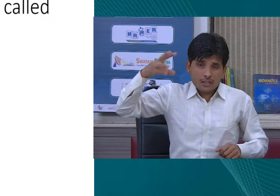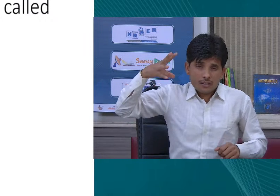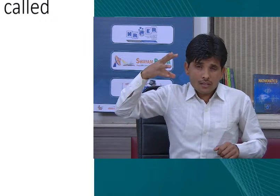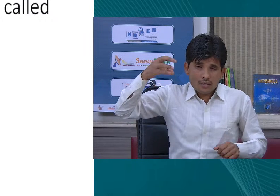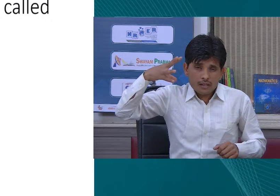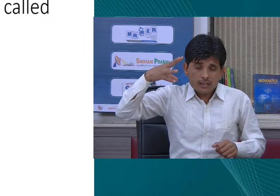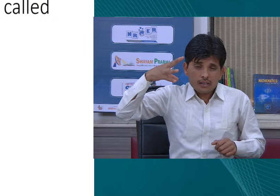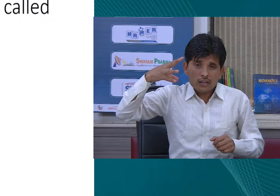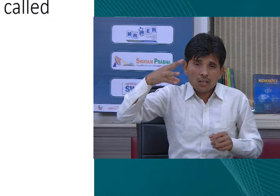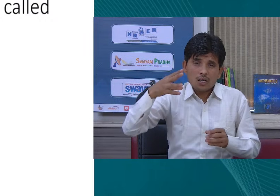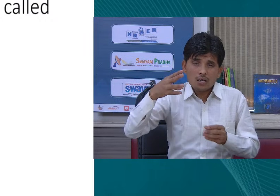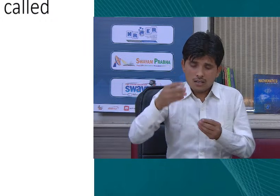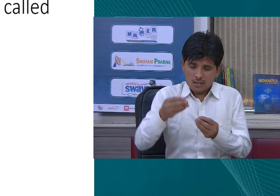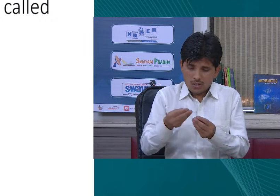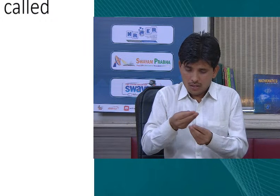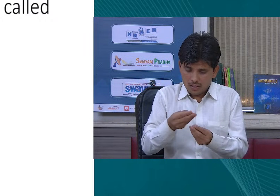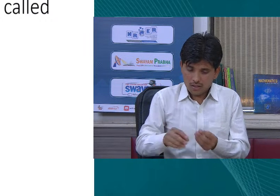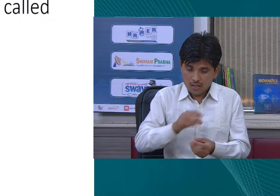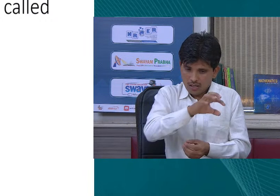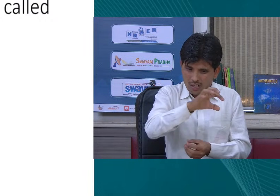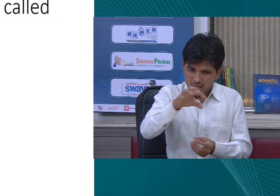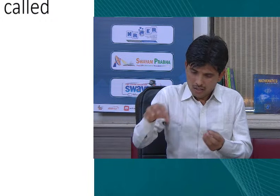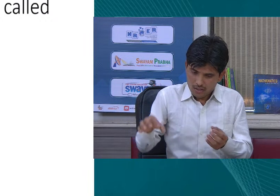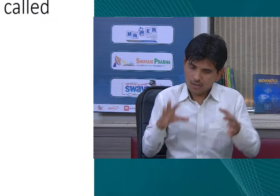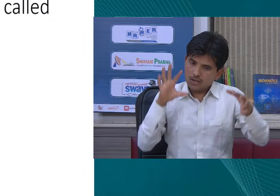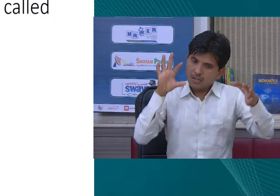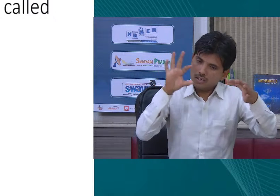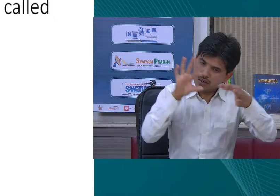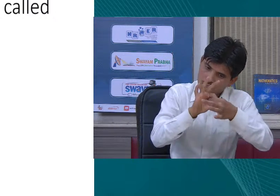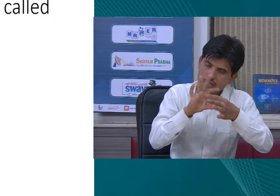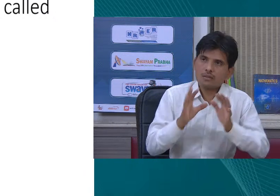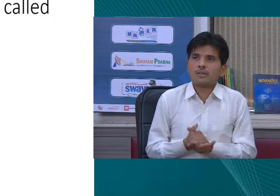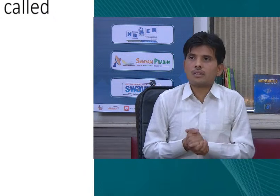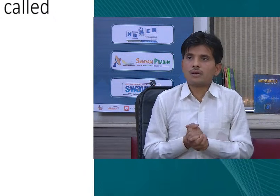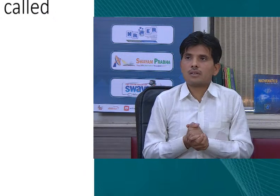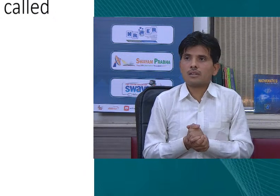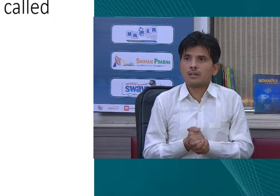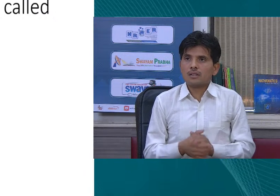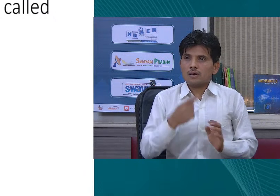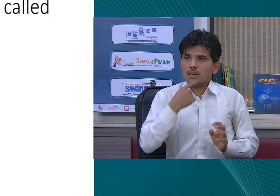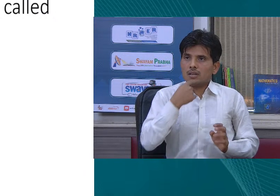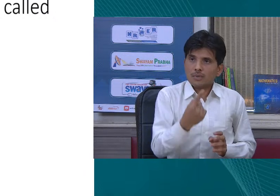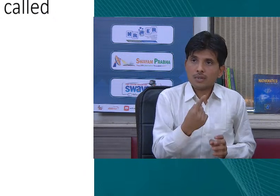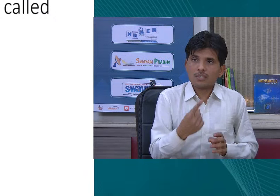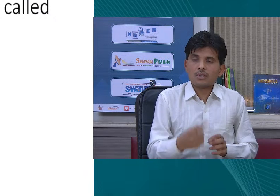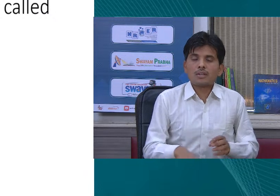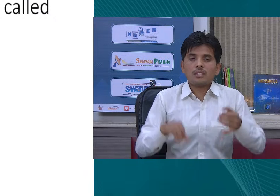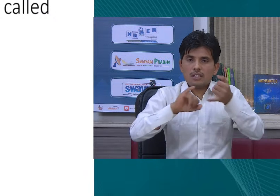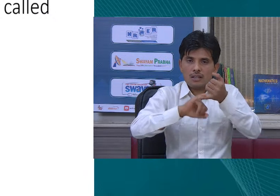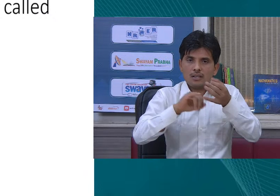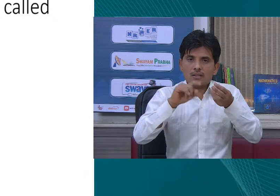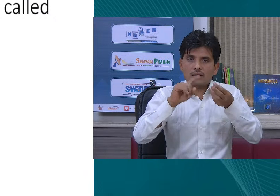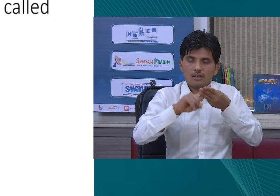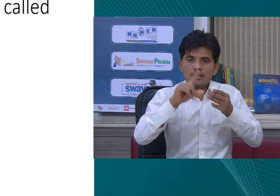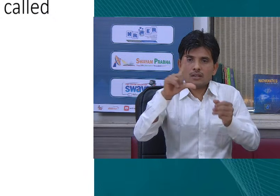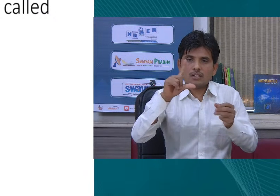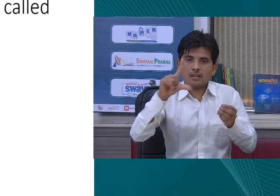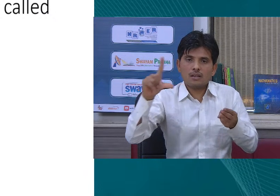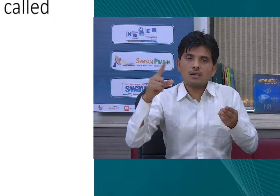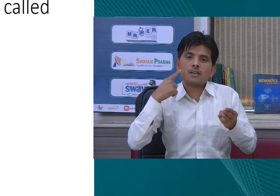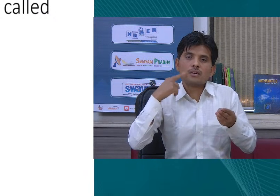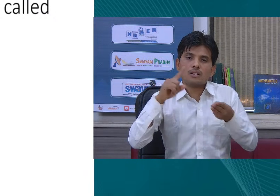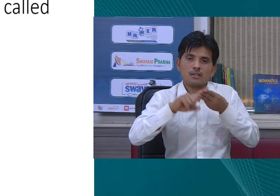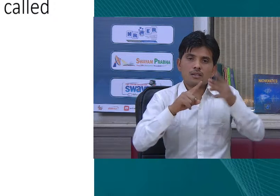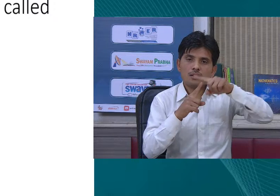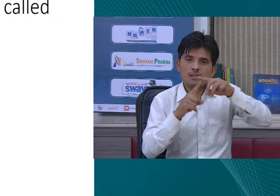celestial present in the solar system. So apart from the stars